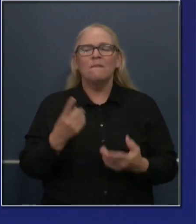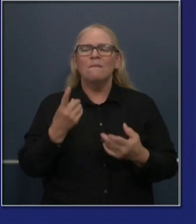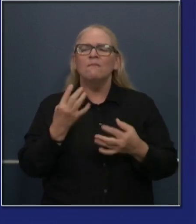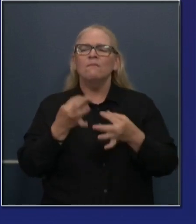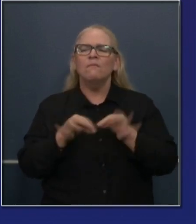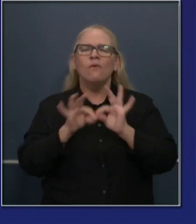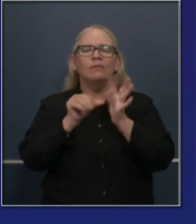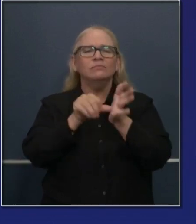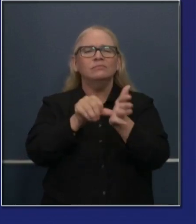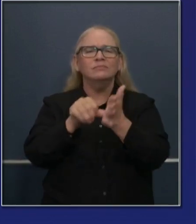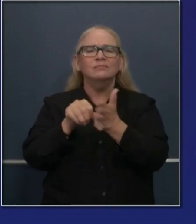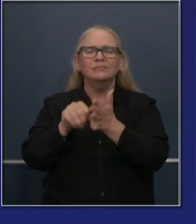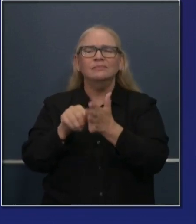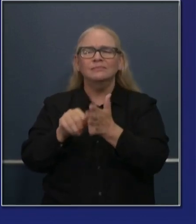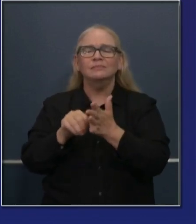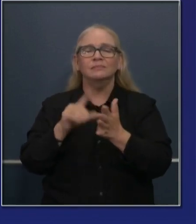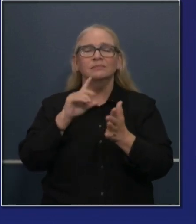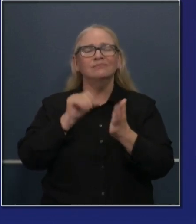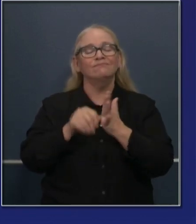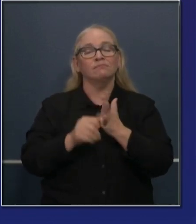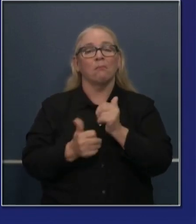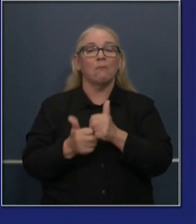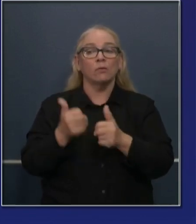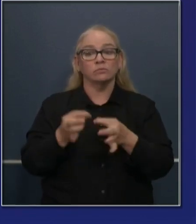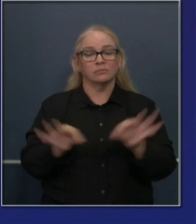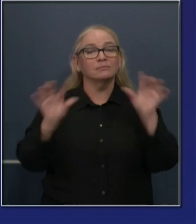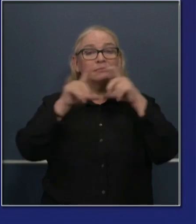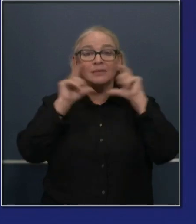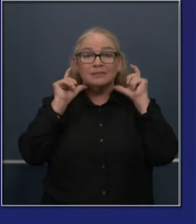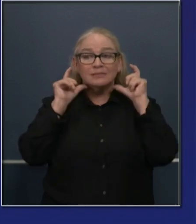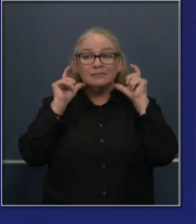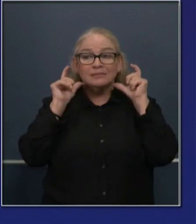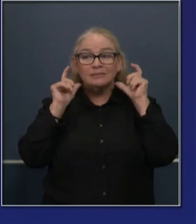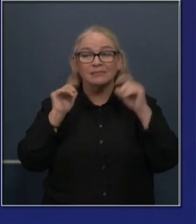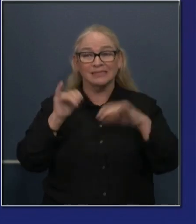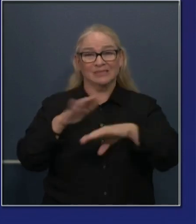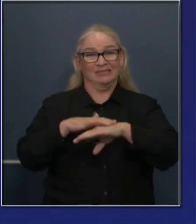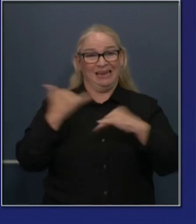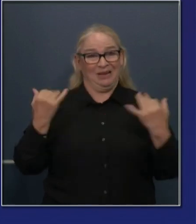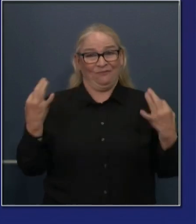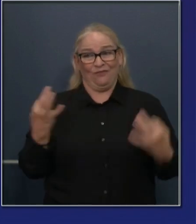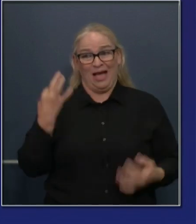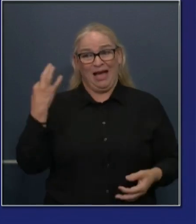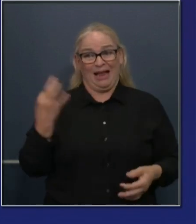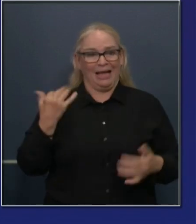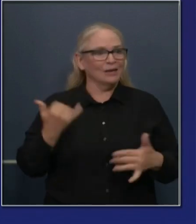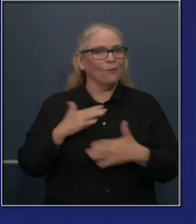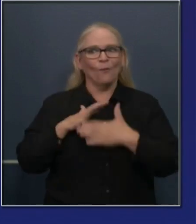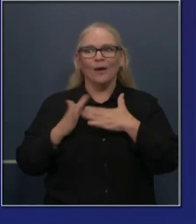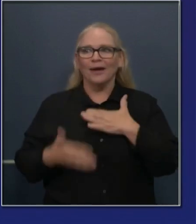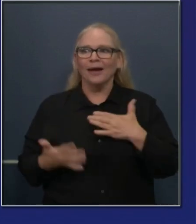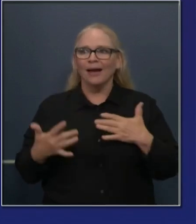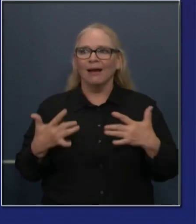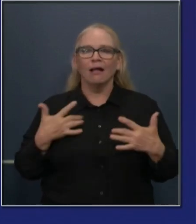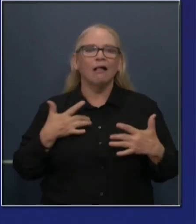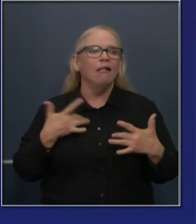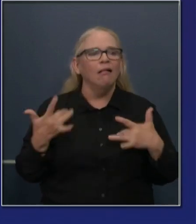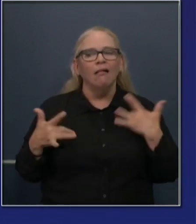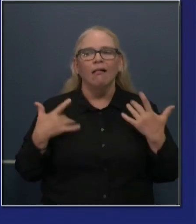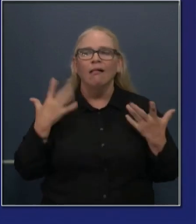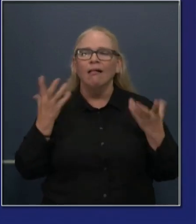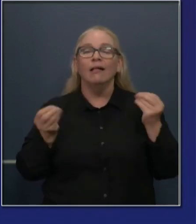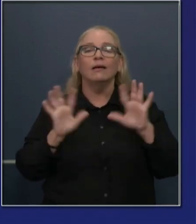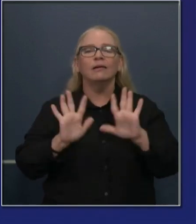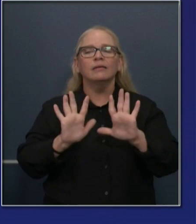masks, nothing more important as we move into a weekend. And I'll remind all of us that it's often the case, don't need to remind you perhaps,